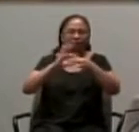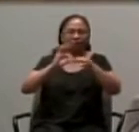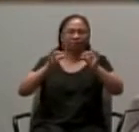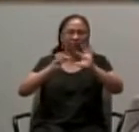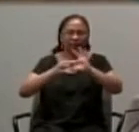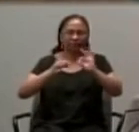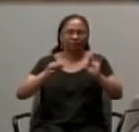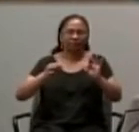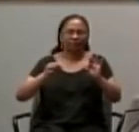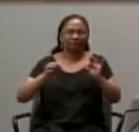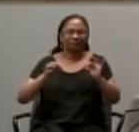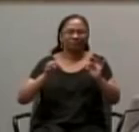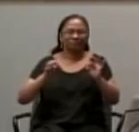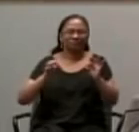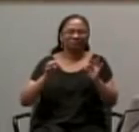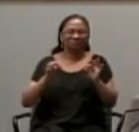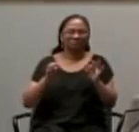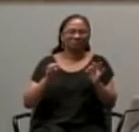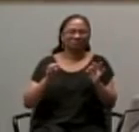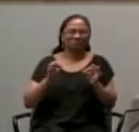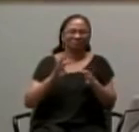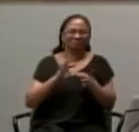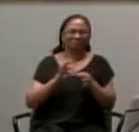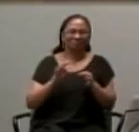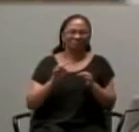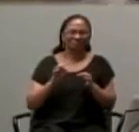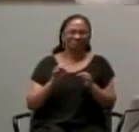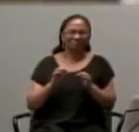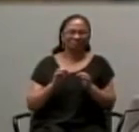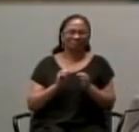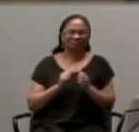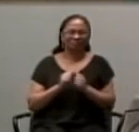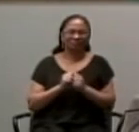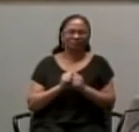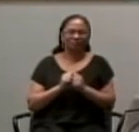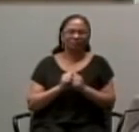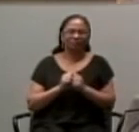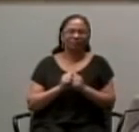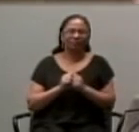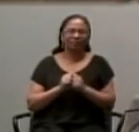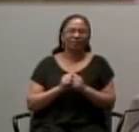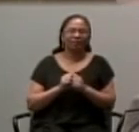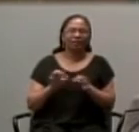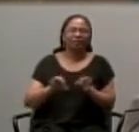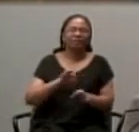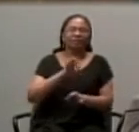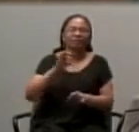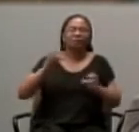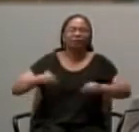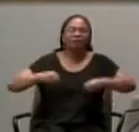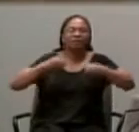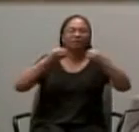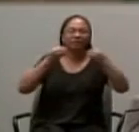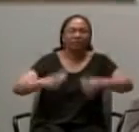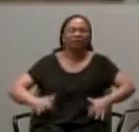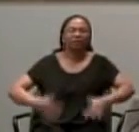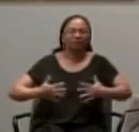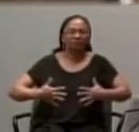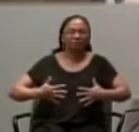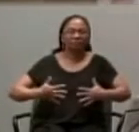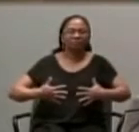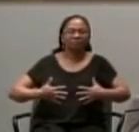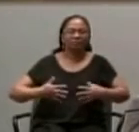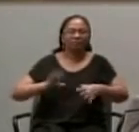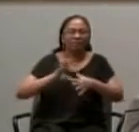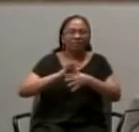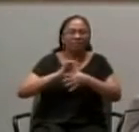Well, it's more than a phrase. Very important stanza. It is the spirit that gives life. The flesh has nothing